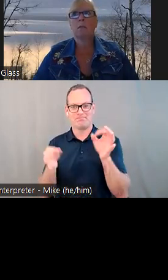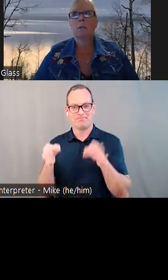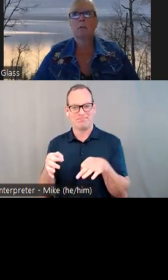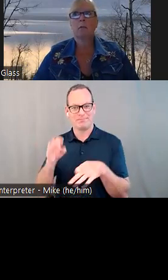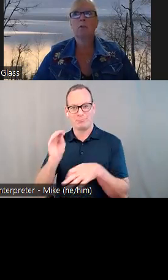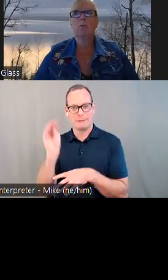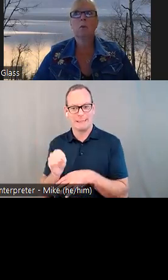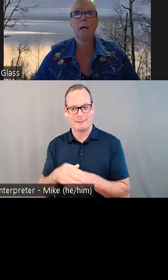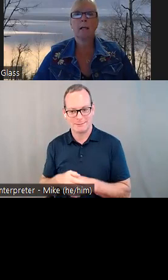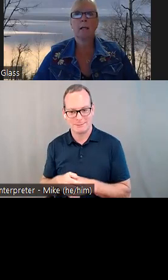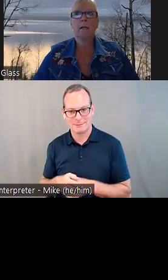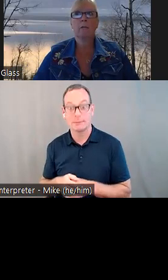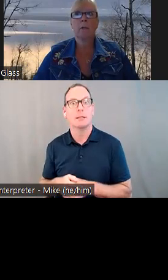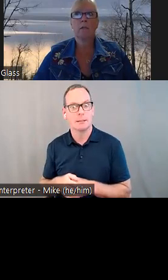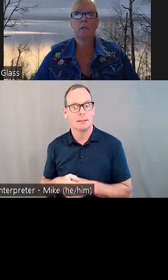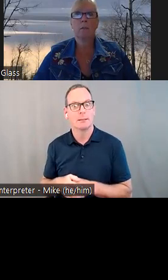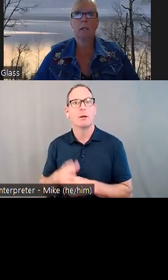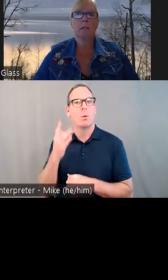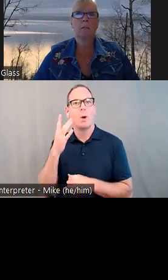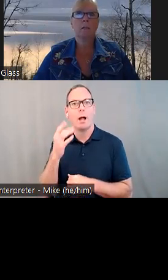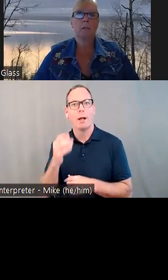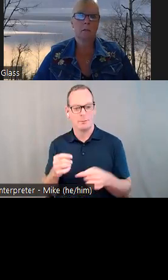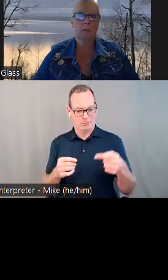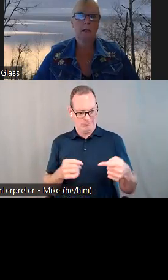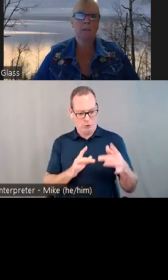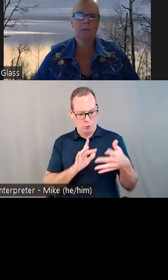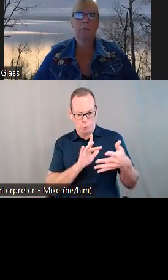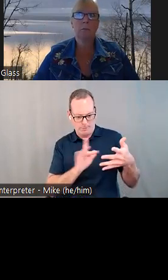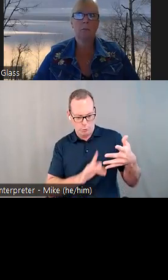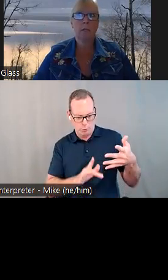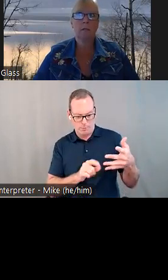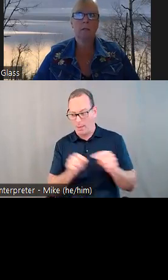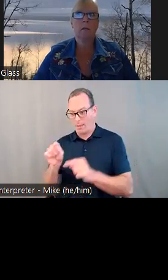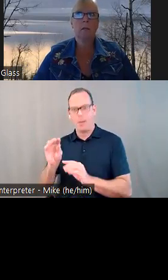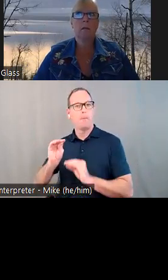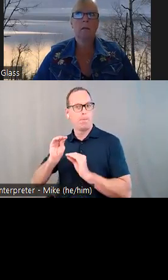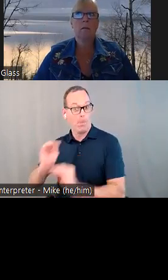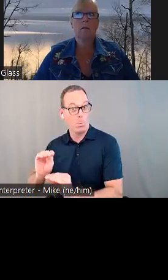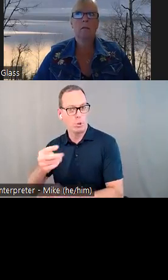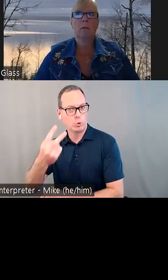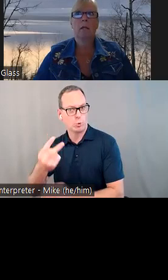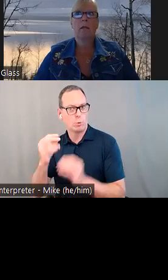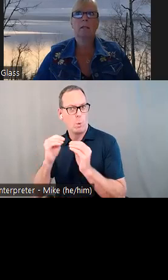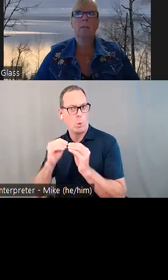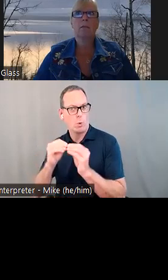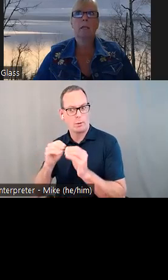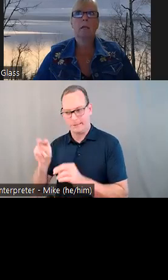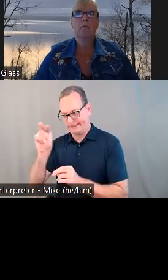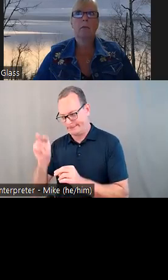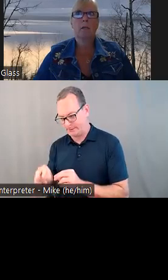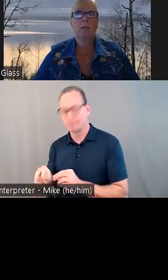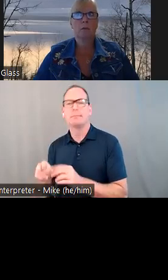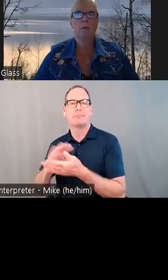That's because with 2 more added in phase 2B at some likely future point, then some of